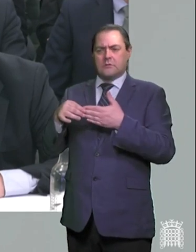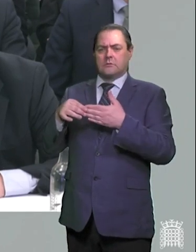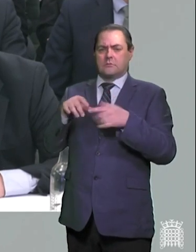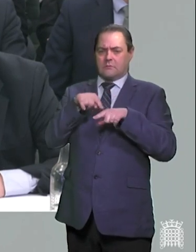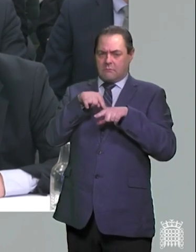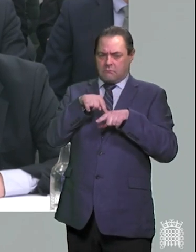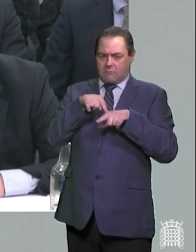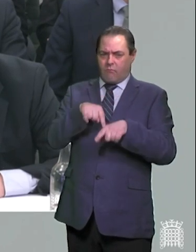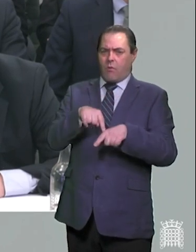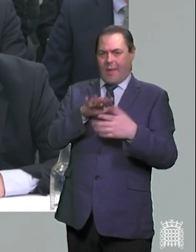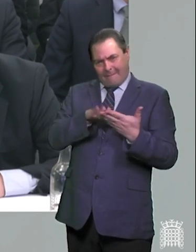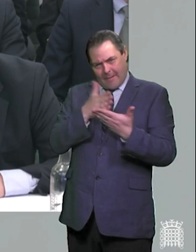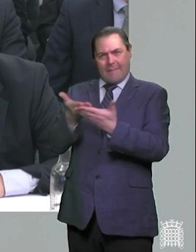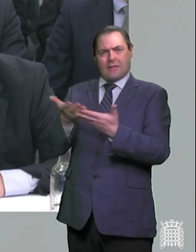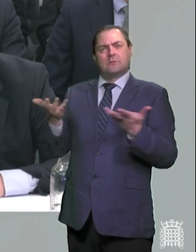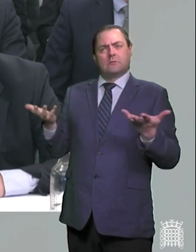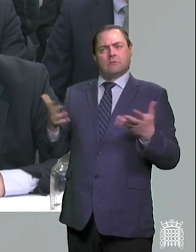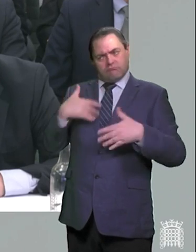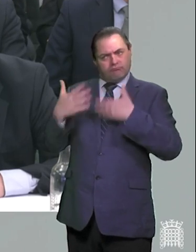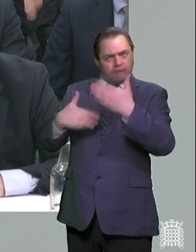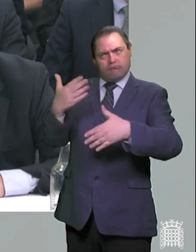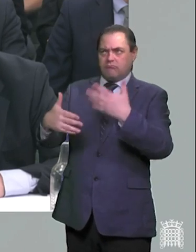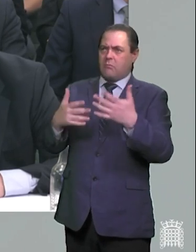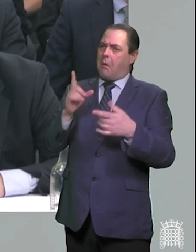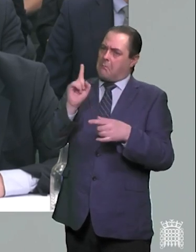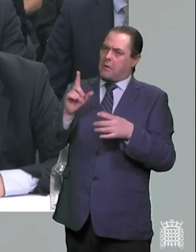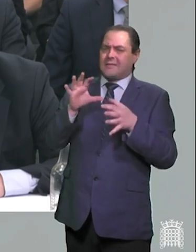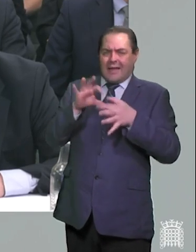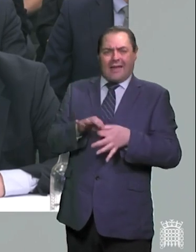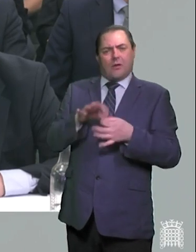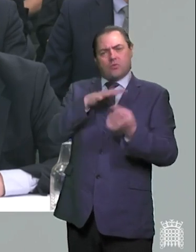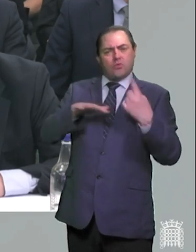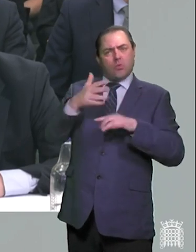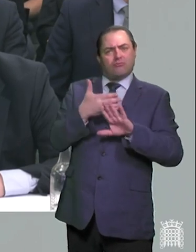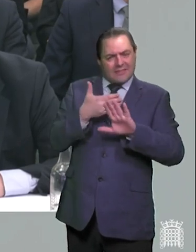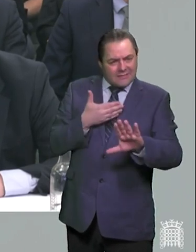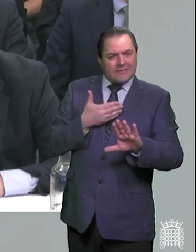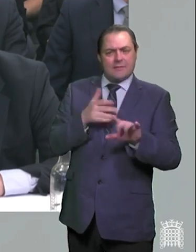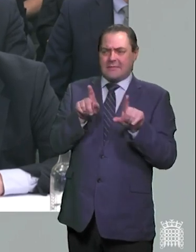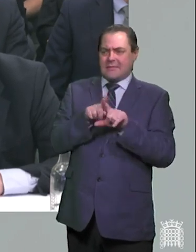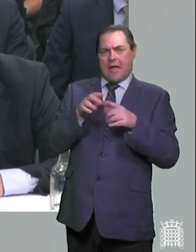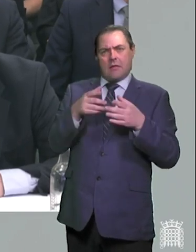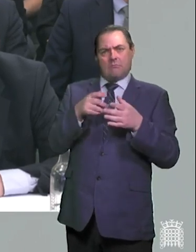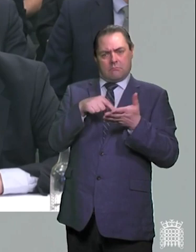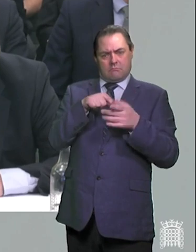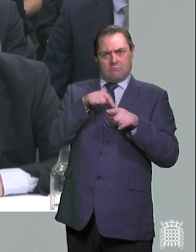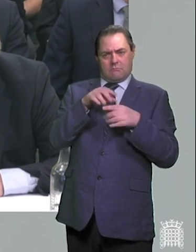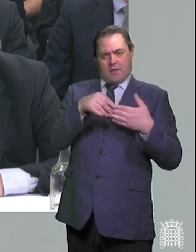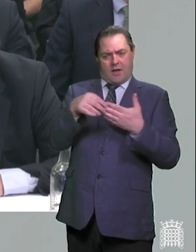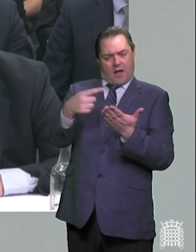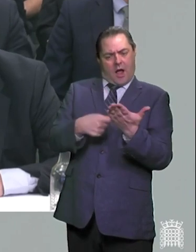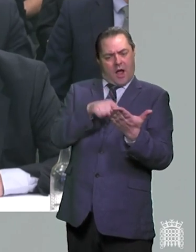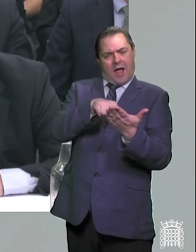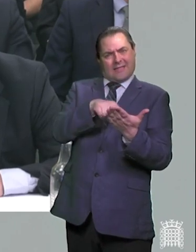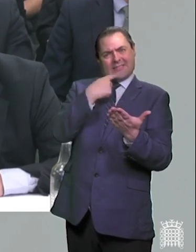the guidance, but clearly when it came to things like social distancing, as the guidance explicitly provides